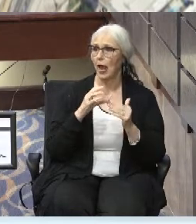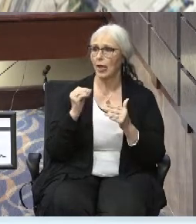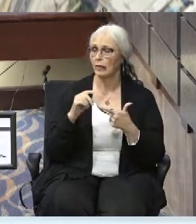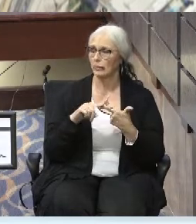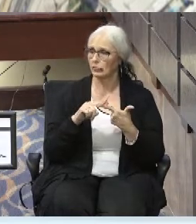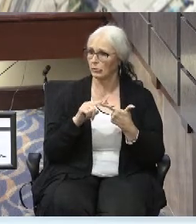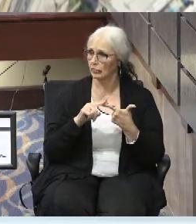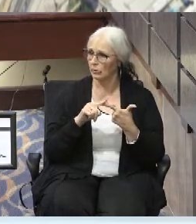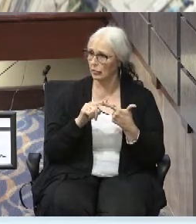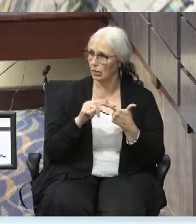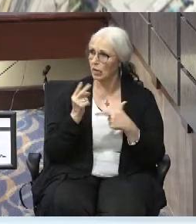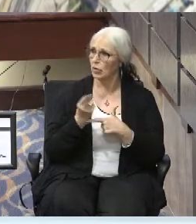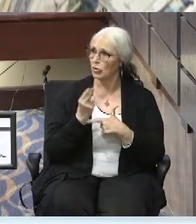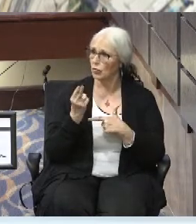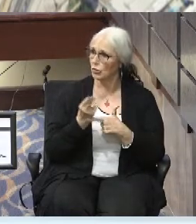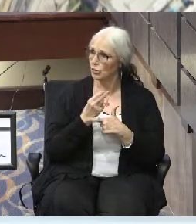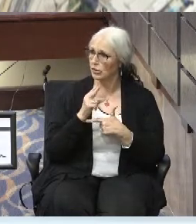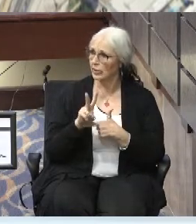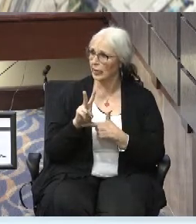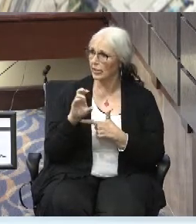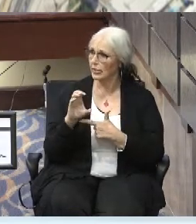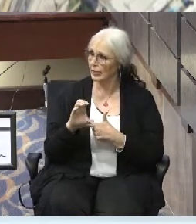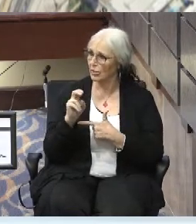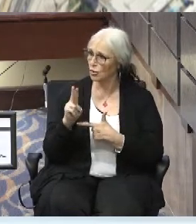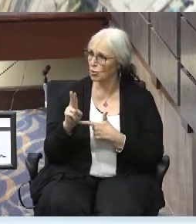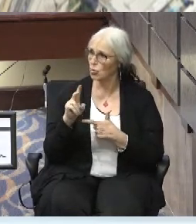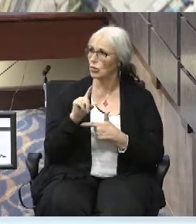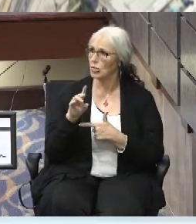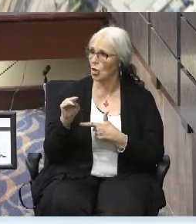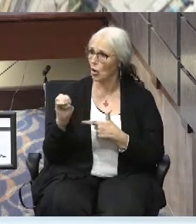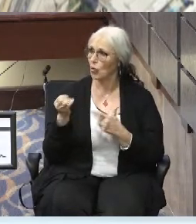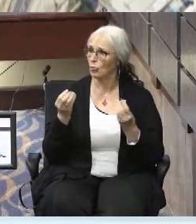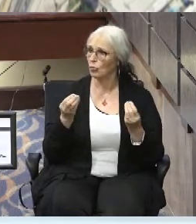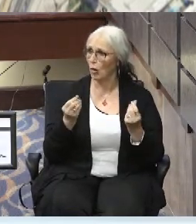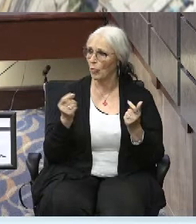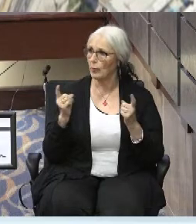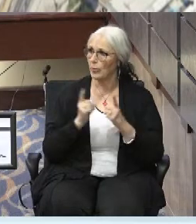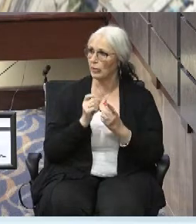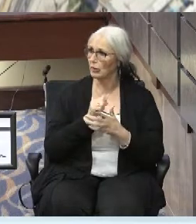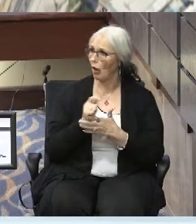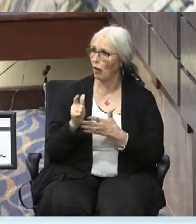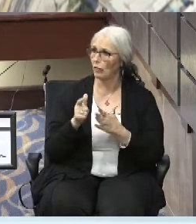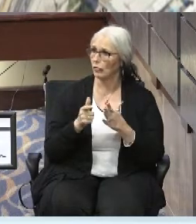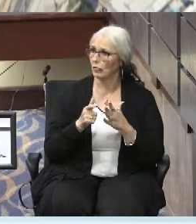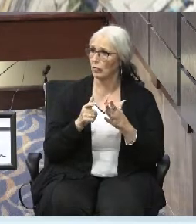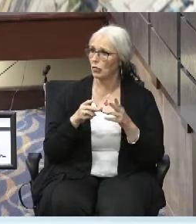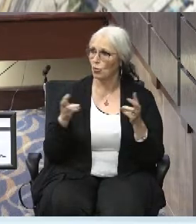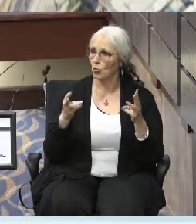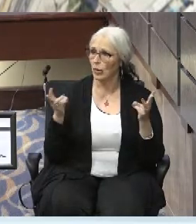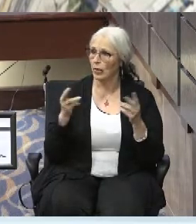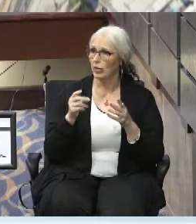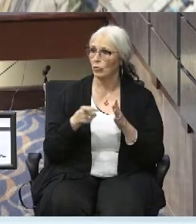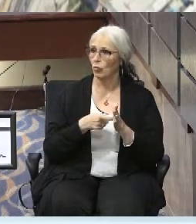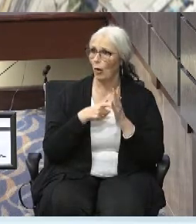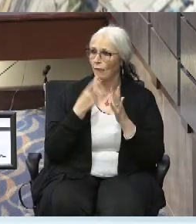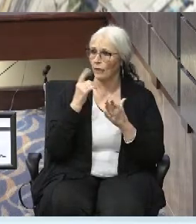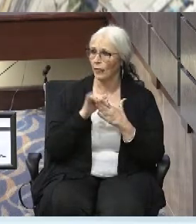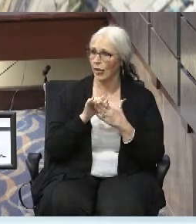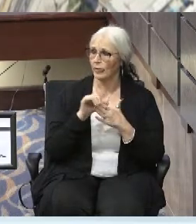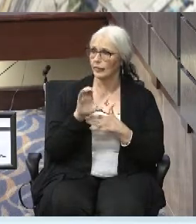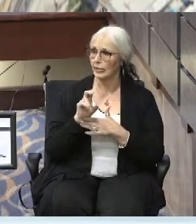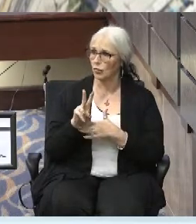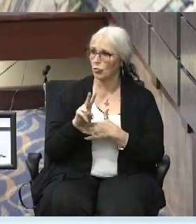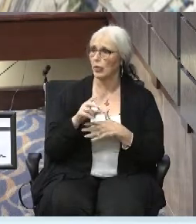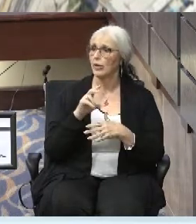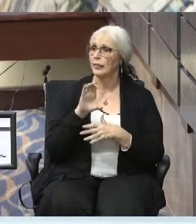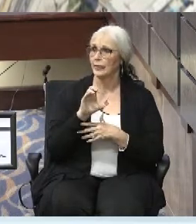adequate to provide for uses allowed in C2 zoning. Three, the property meets all the size and width requirements for C2. And four, C2